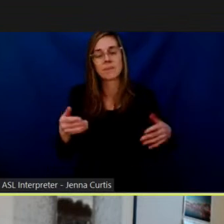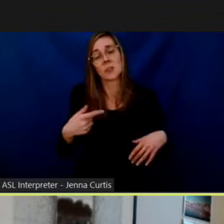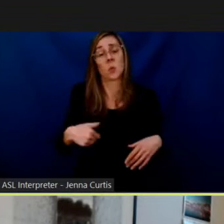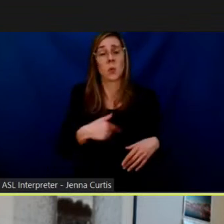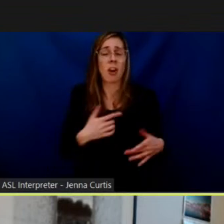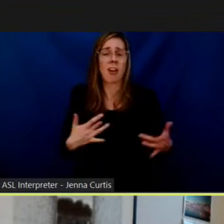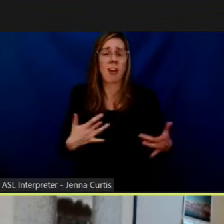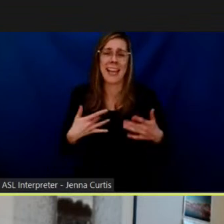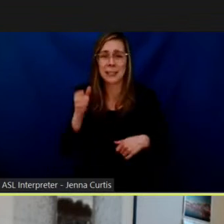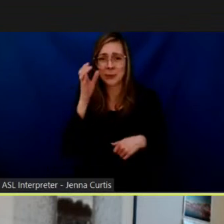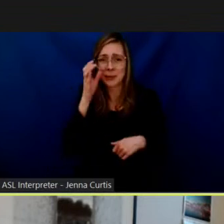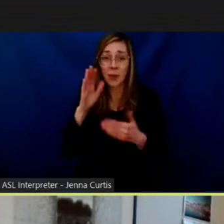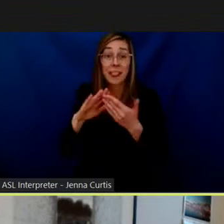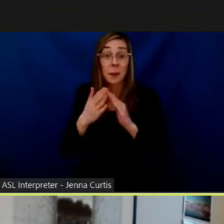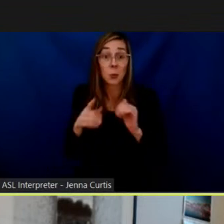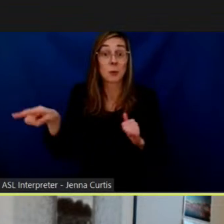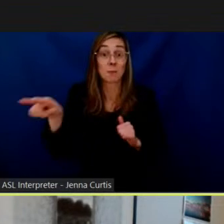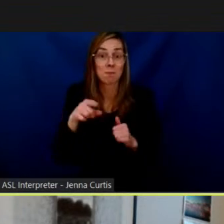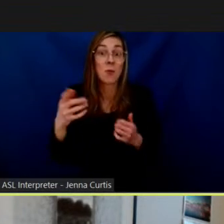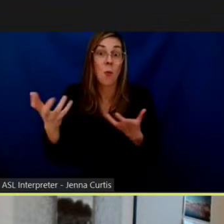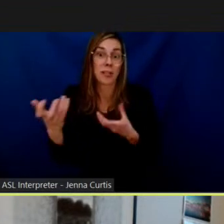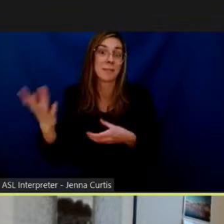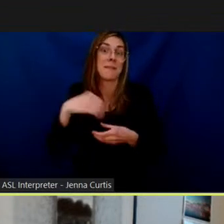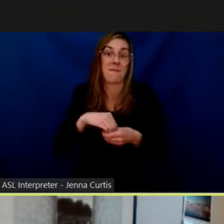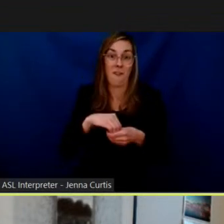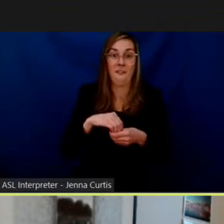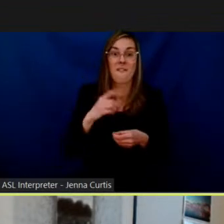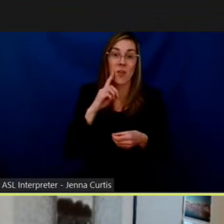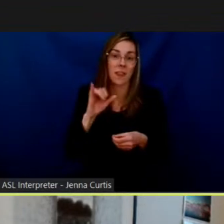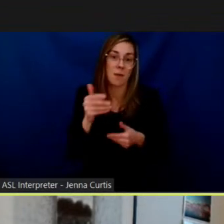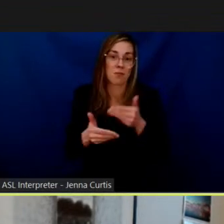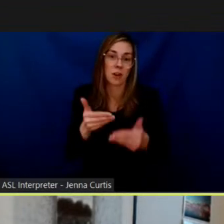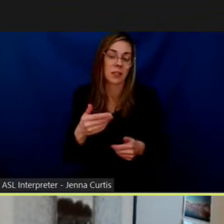part of that process. So we're really looking forward to those partnerships.